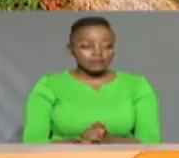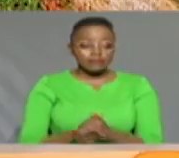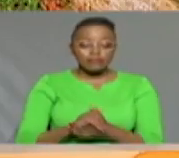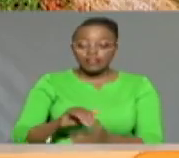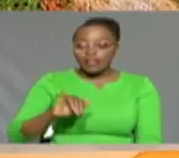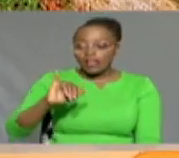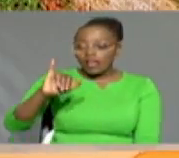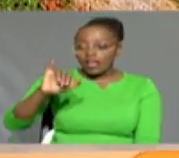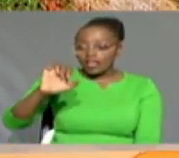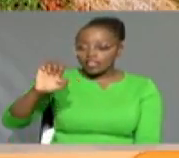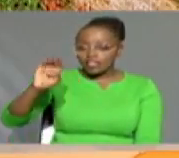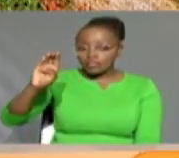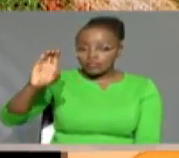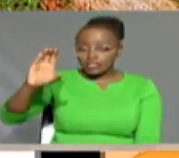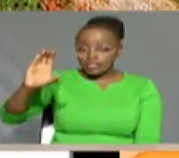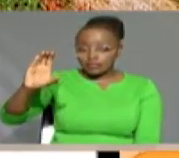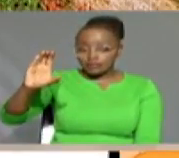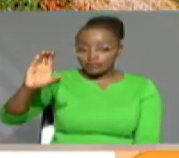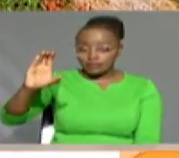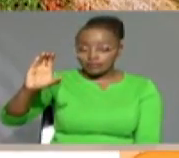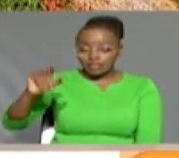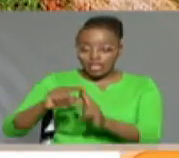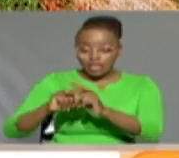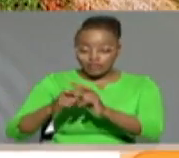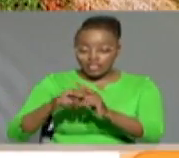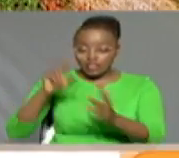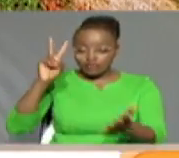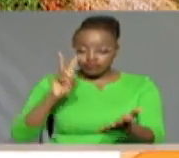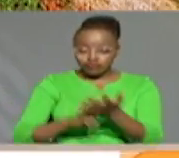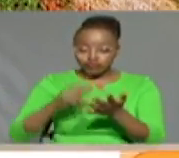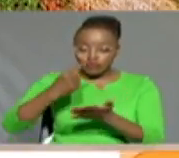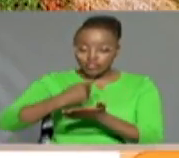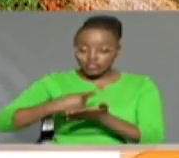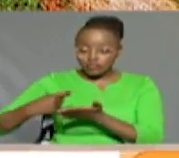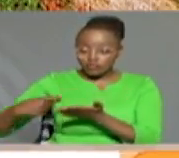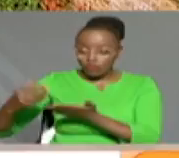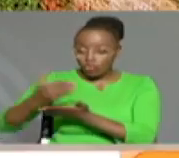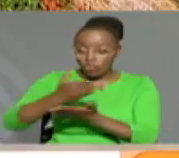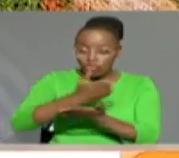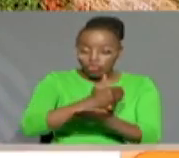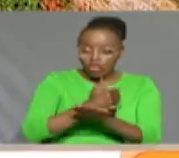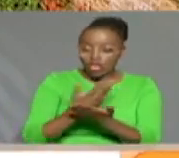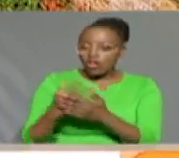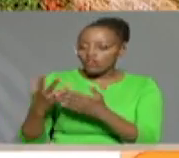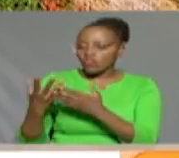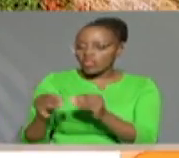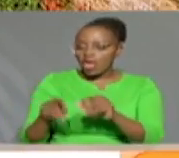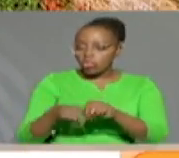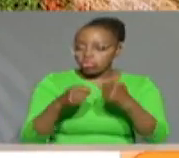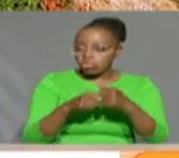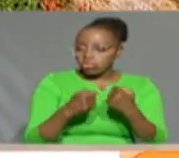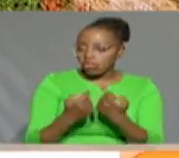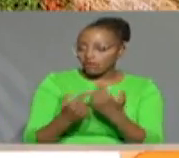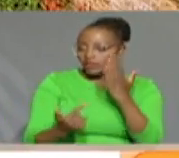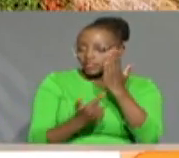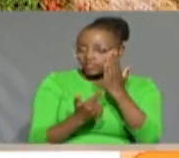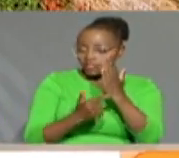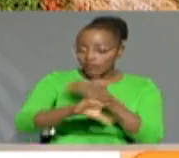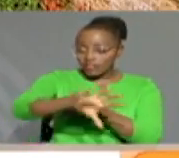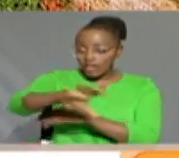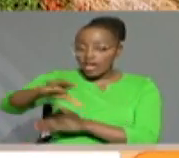Independent Electoral and Boundaries Commission has begun verification of signatures collected for the dissolution of Taita Taveta